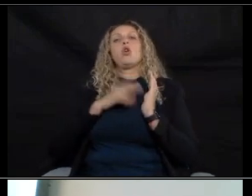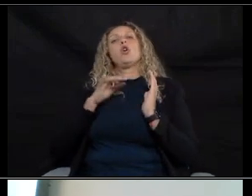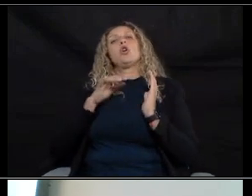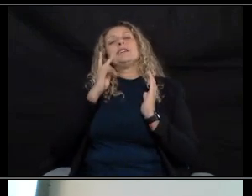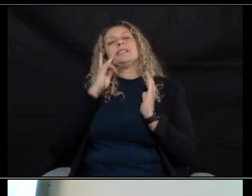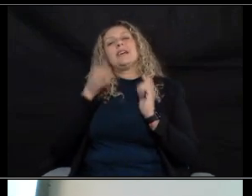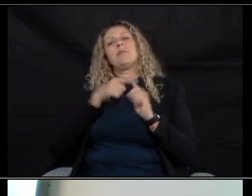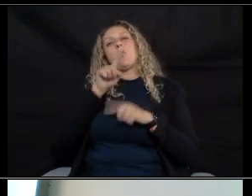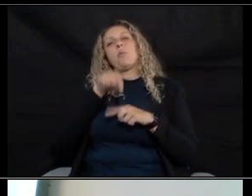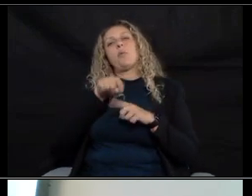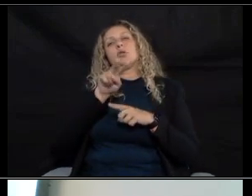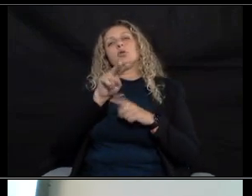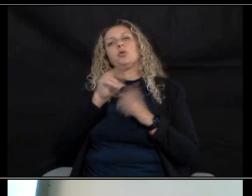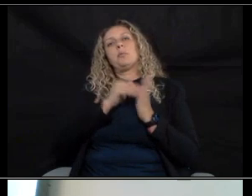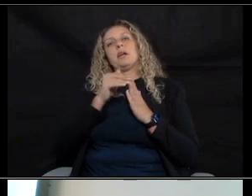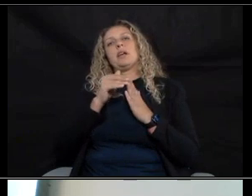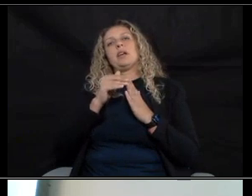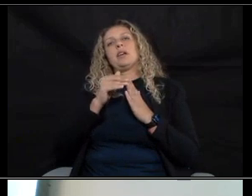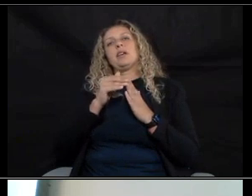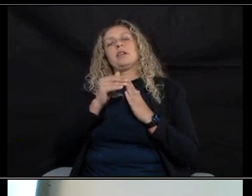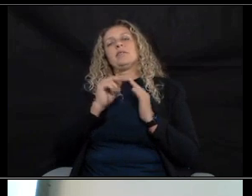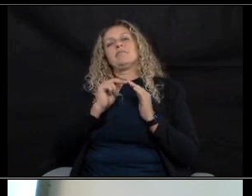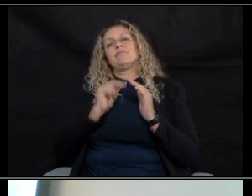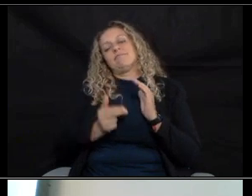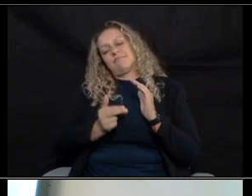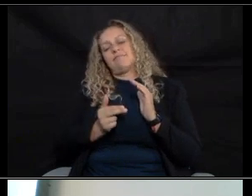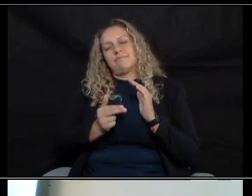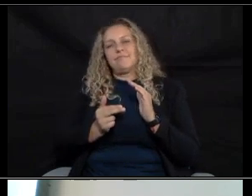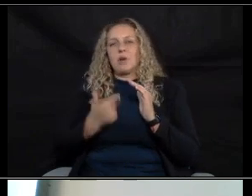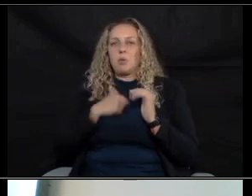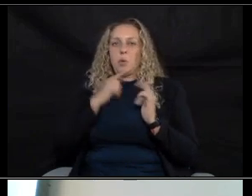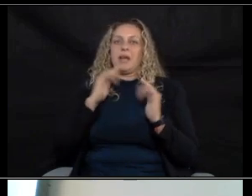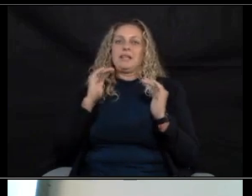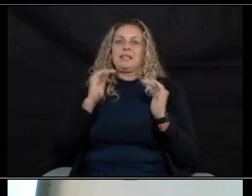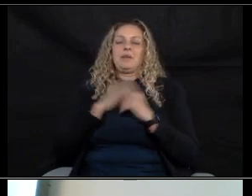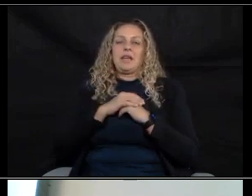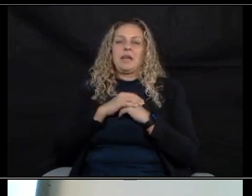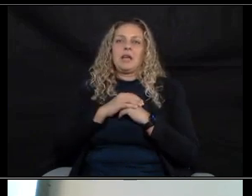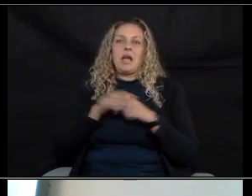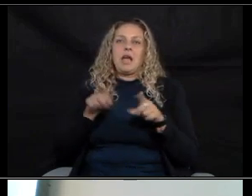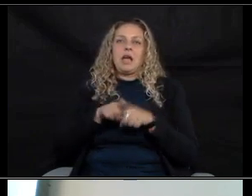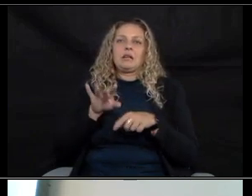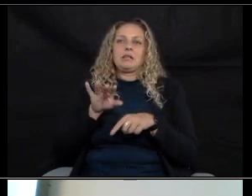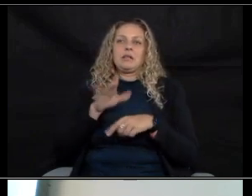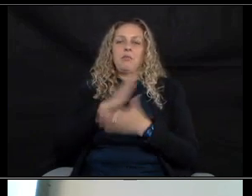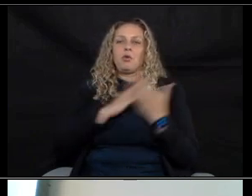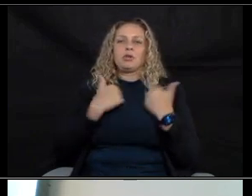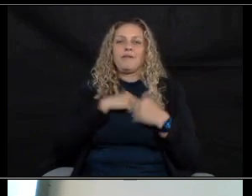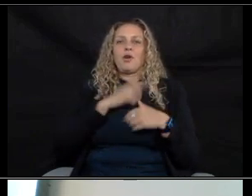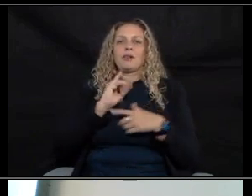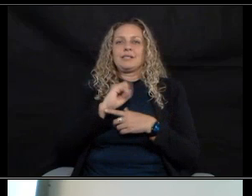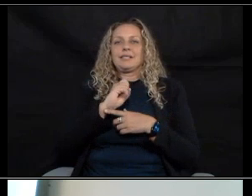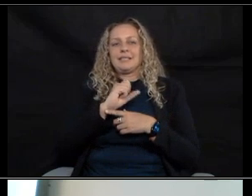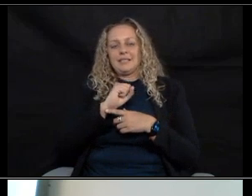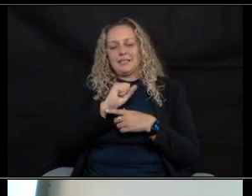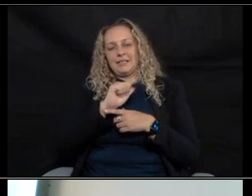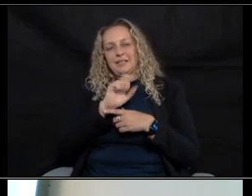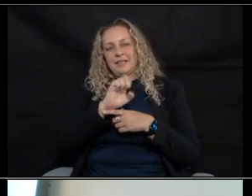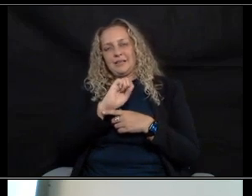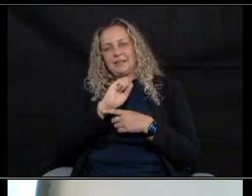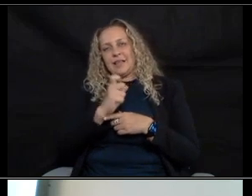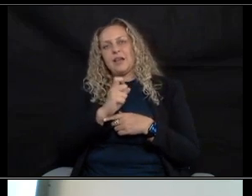we're going to see about a $1.2 million shortfall in what we anticipate as a portion of our sales tax revenue, as well